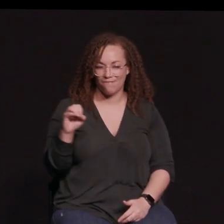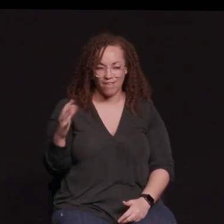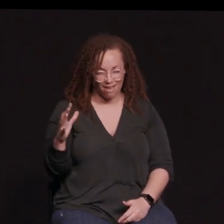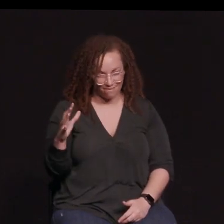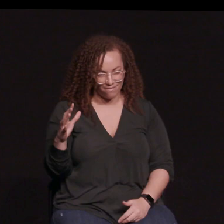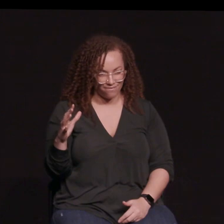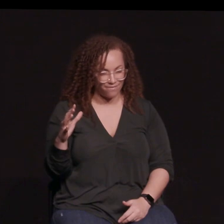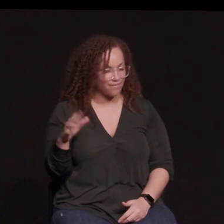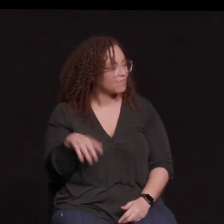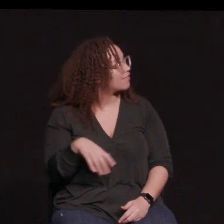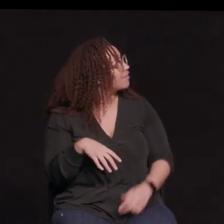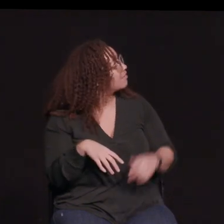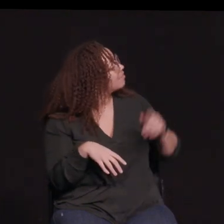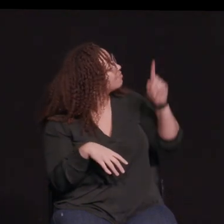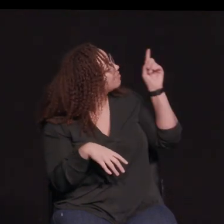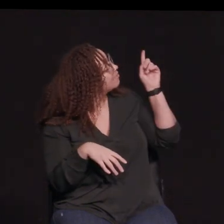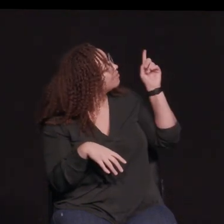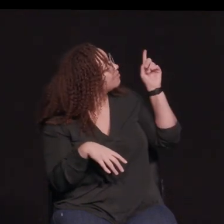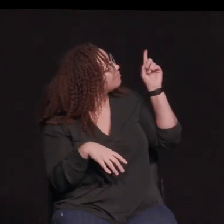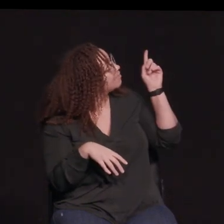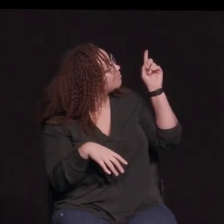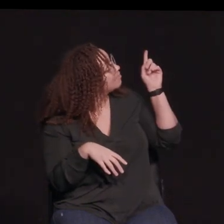about this one here?